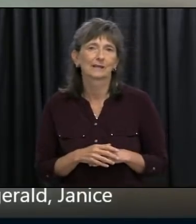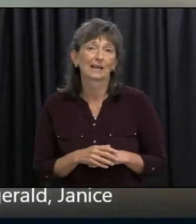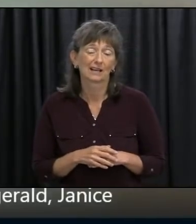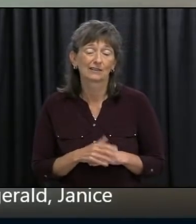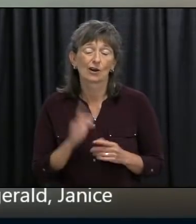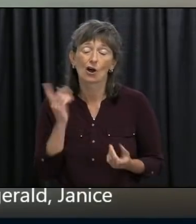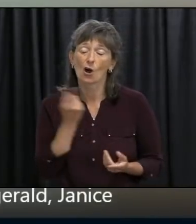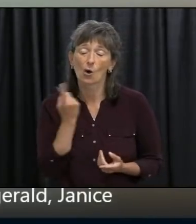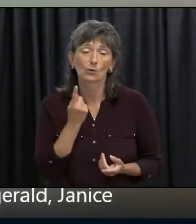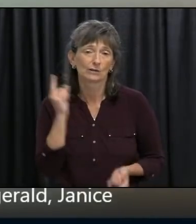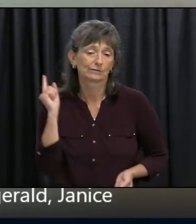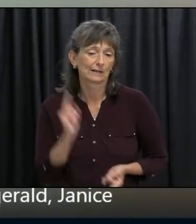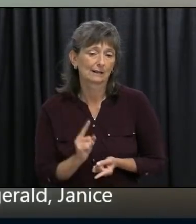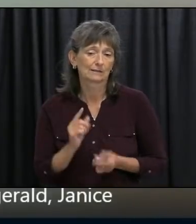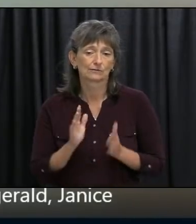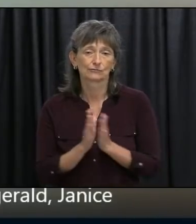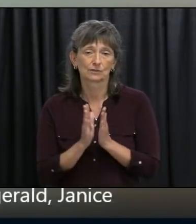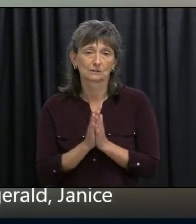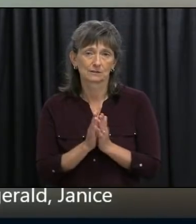possible.